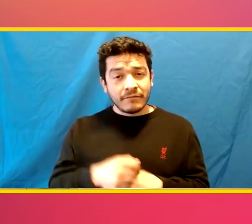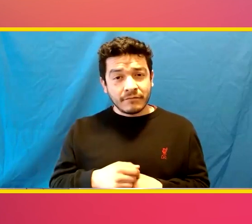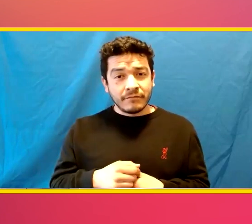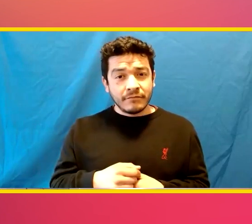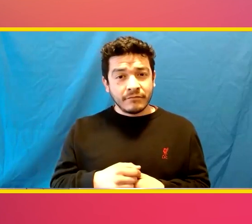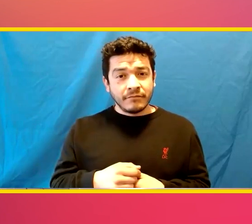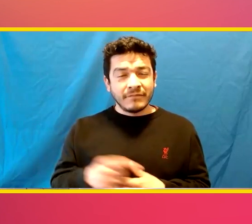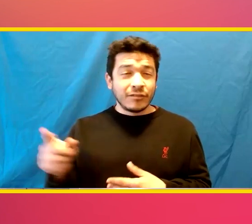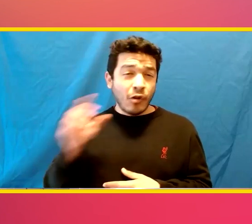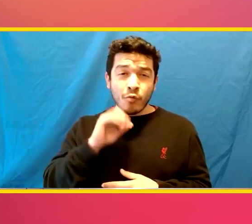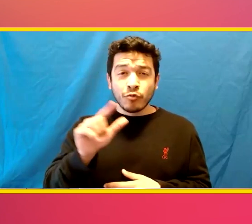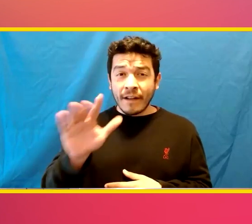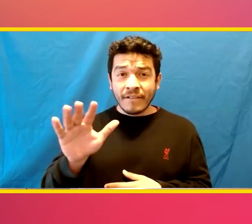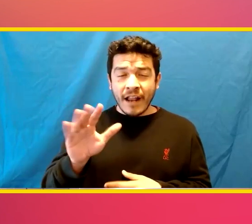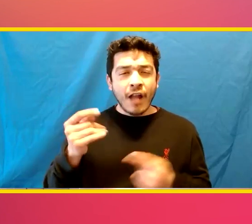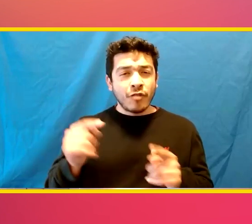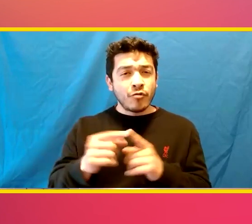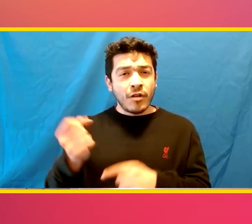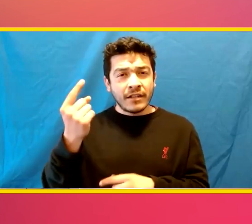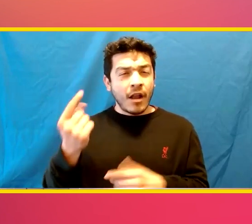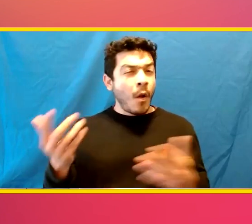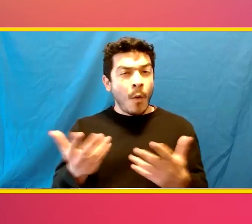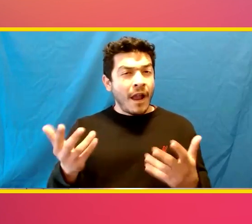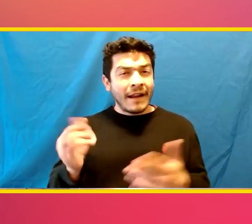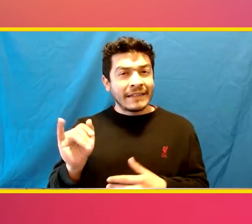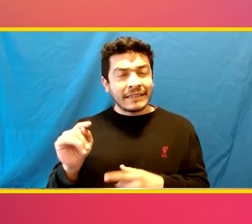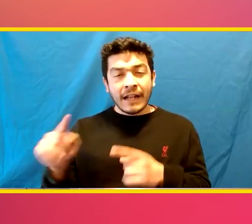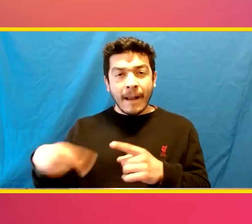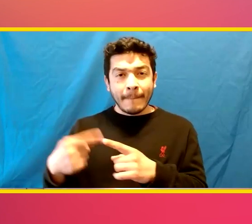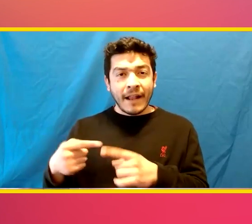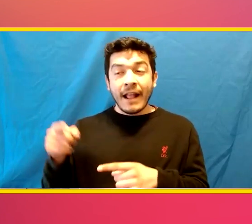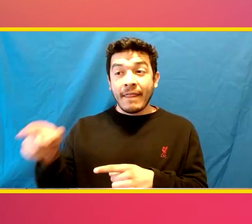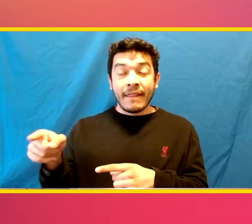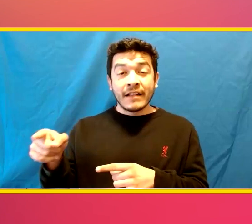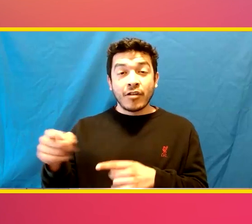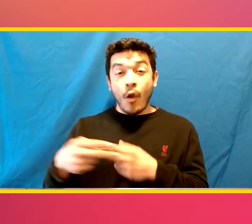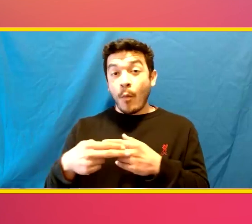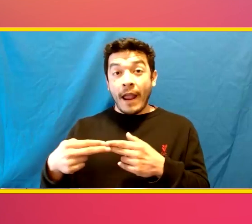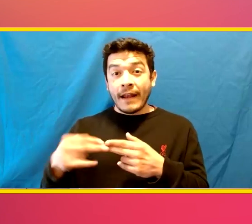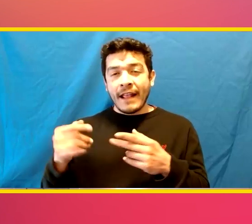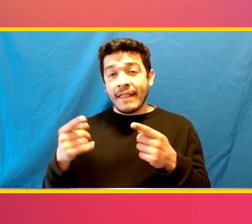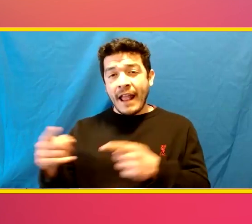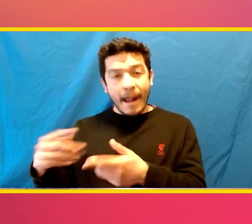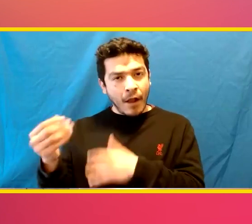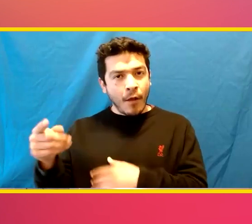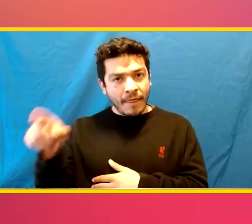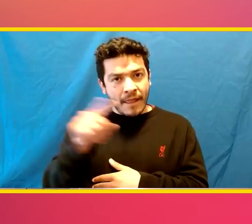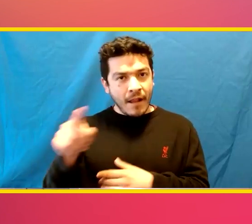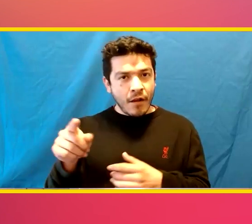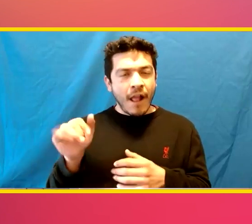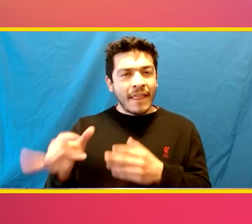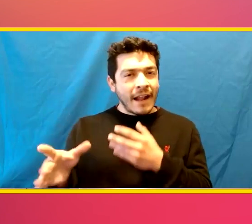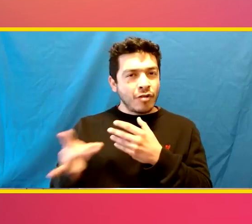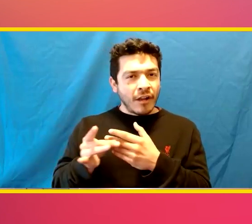was, 25, and try to understand like what is it about this branding that's happening out there was